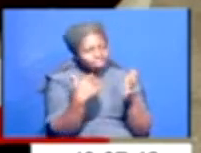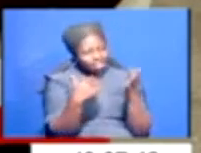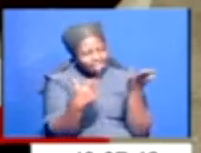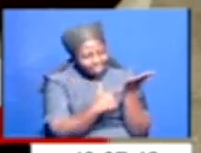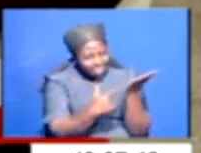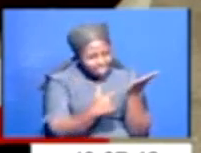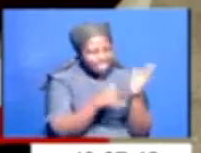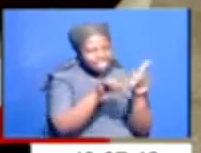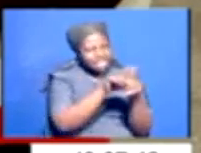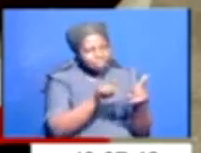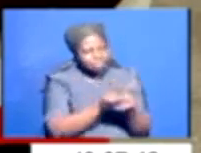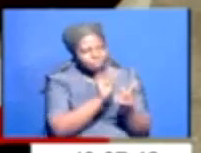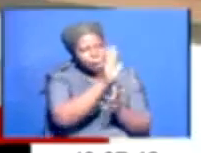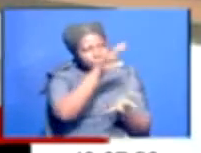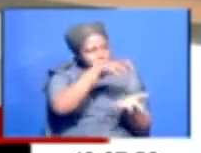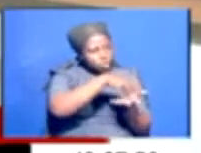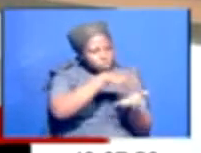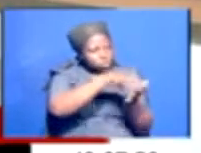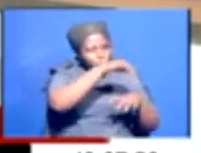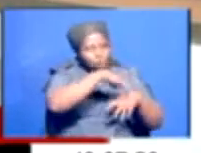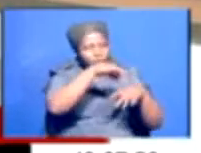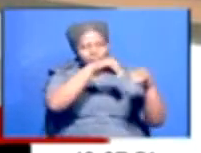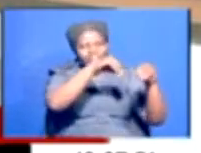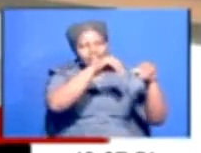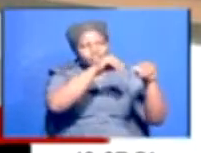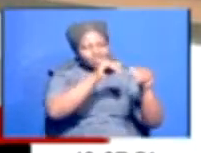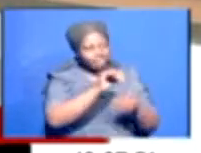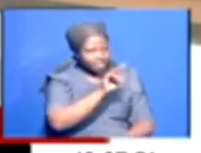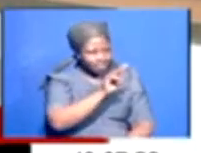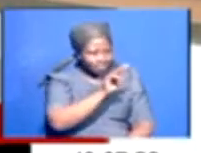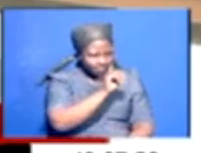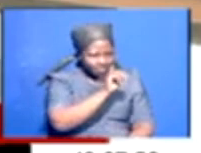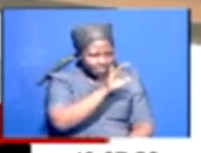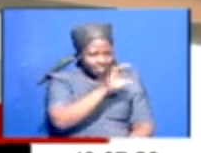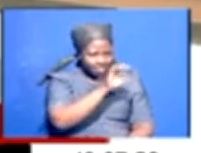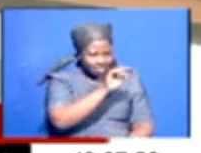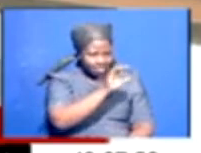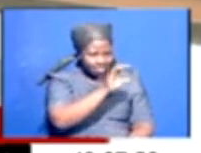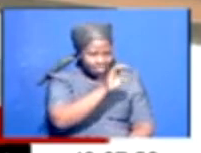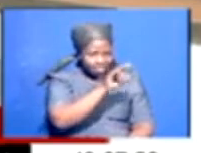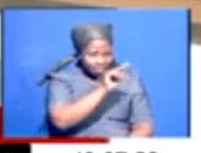qualification. Vincent, yes. For you